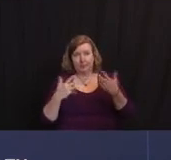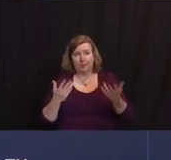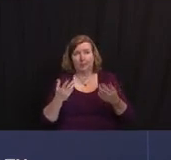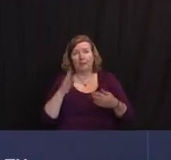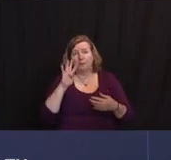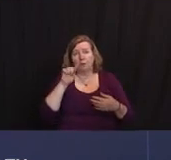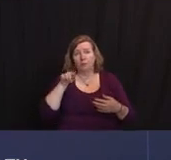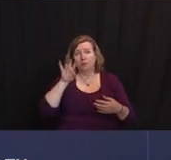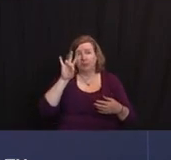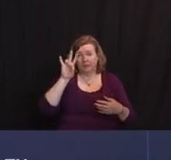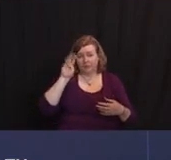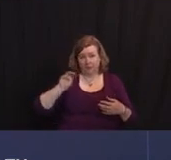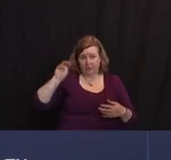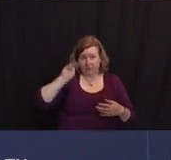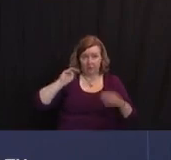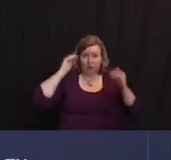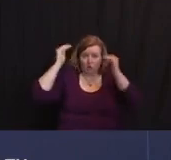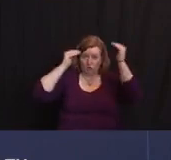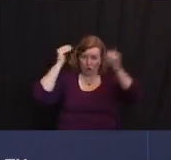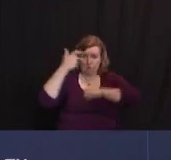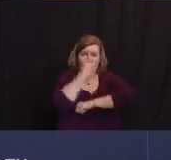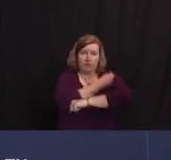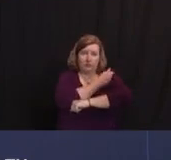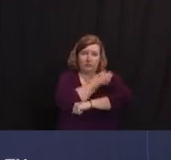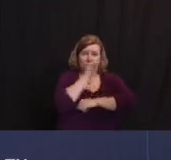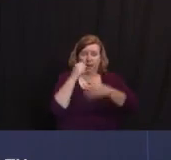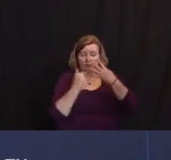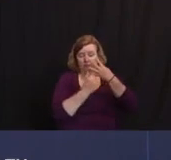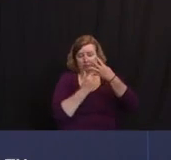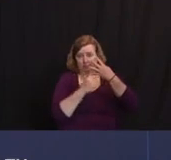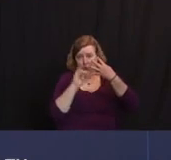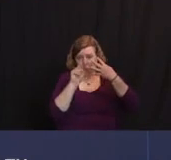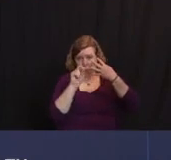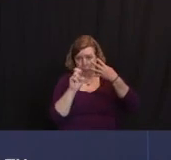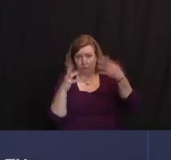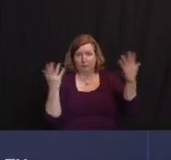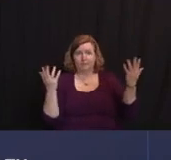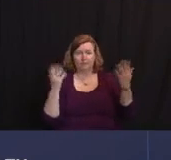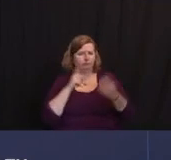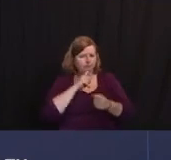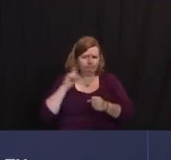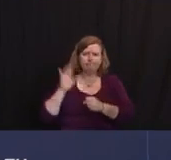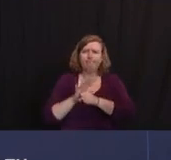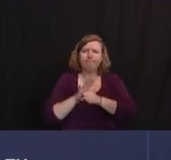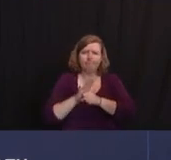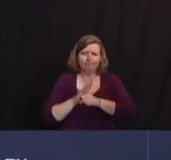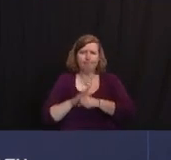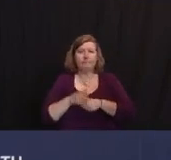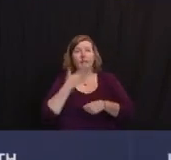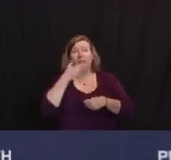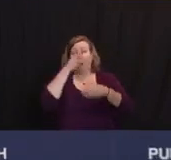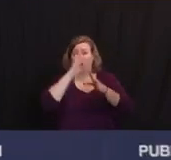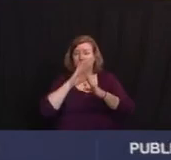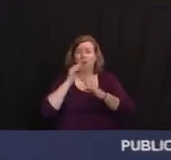million adult New Jerseyans vaccinated by the end of June. We are committed to both. God bless y'all. Thank you.